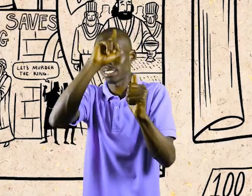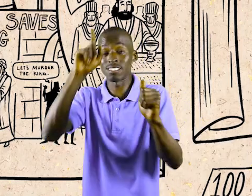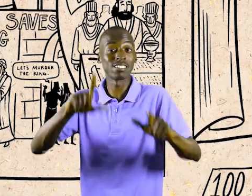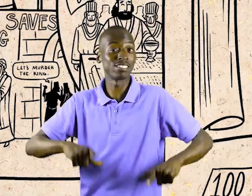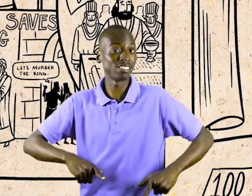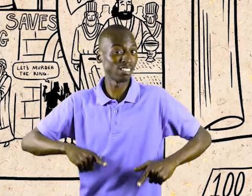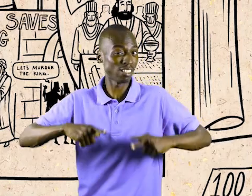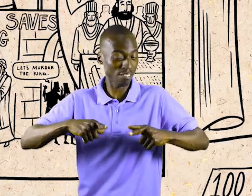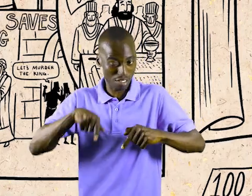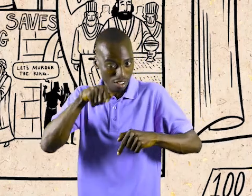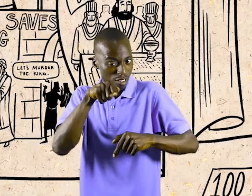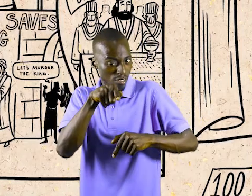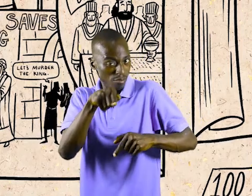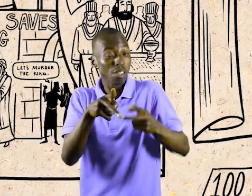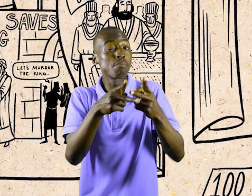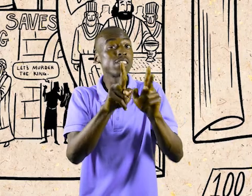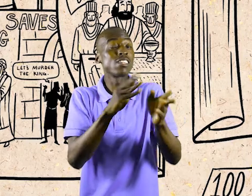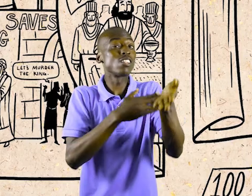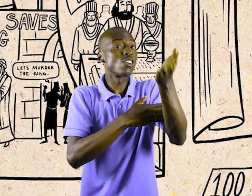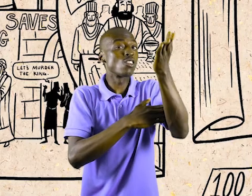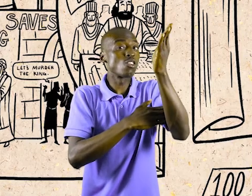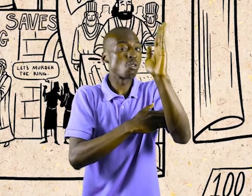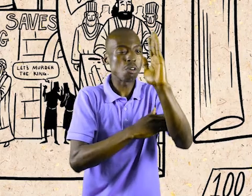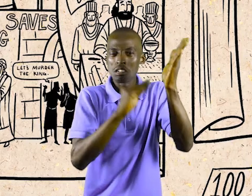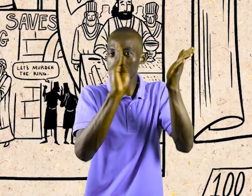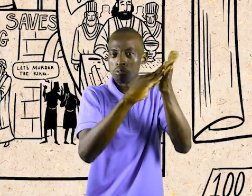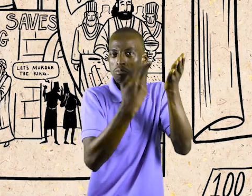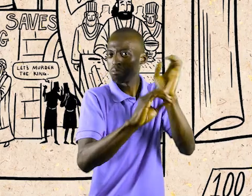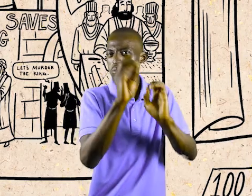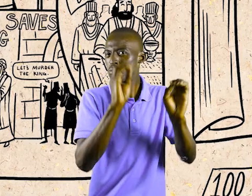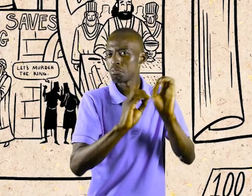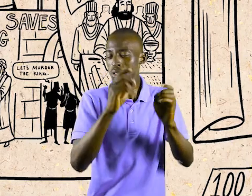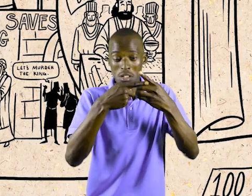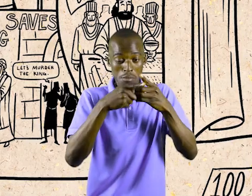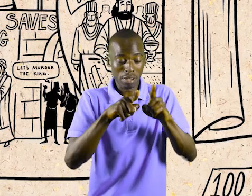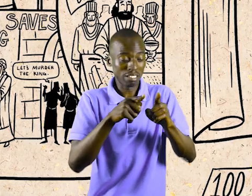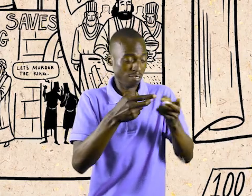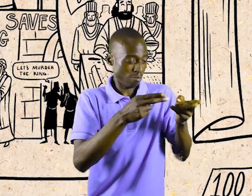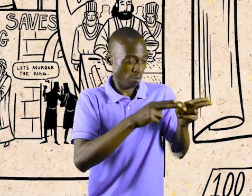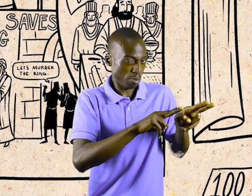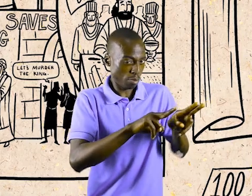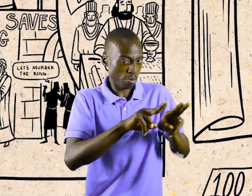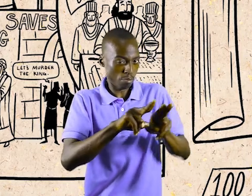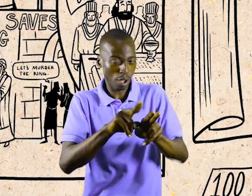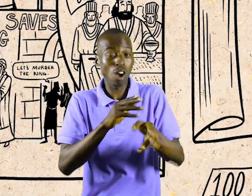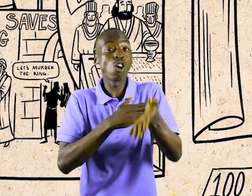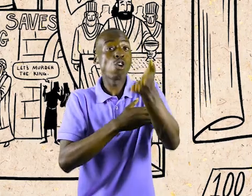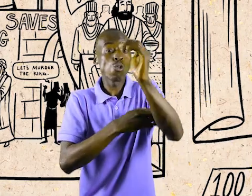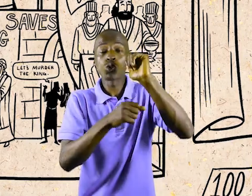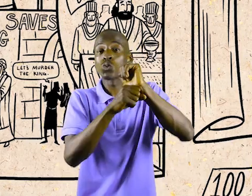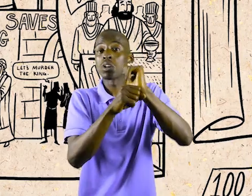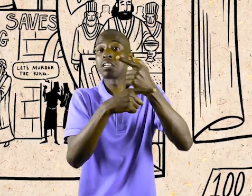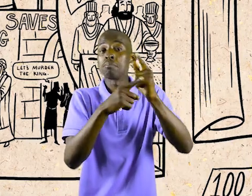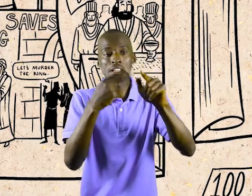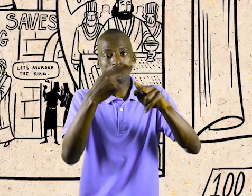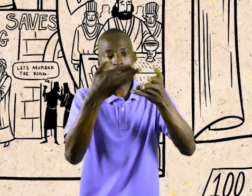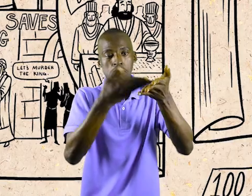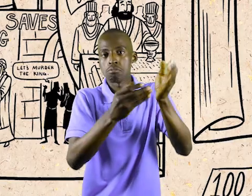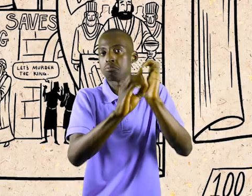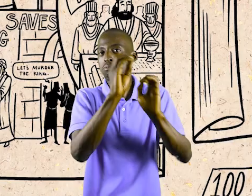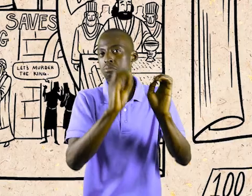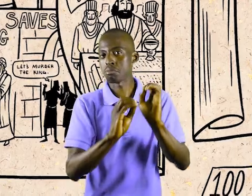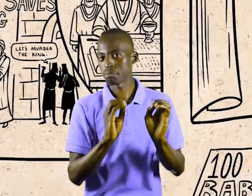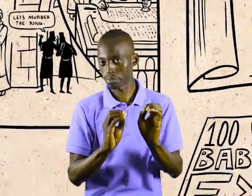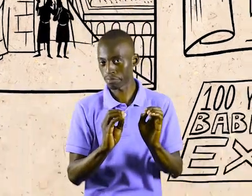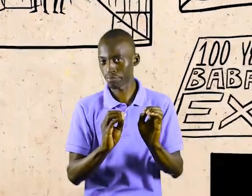life. Now, right here from the beginning, God's not mentioned anywhere, but this all seems providentially ordered. What is it that God's up